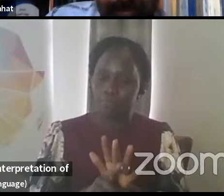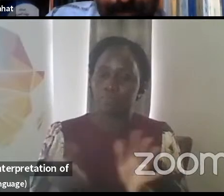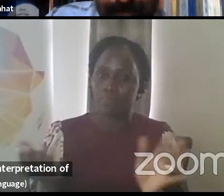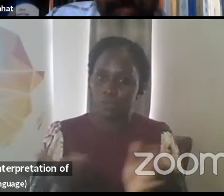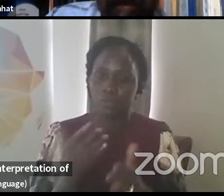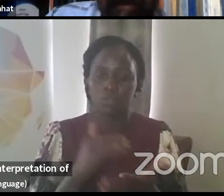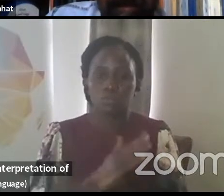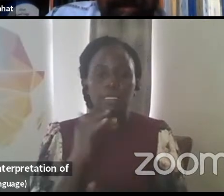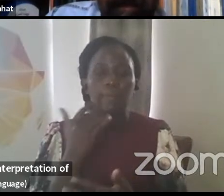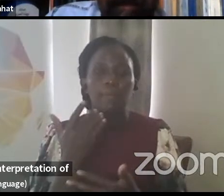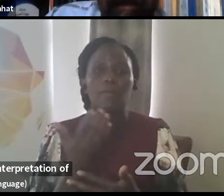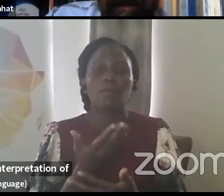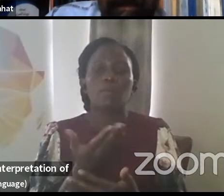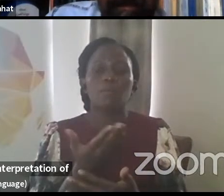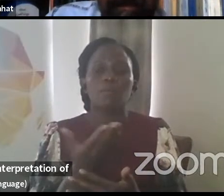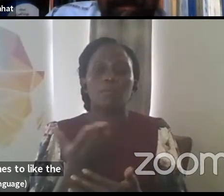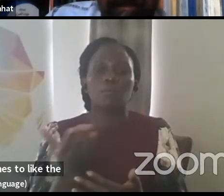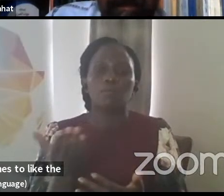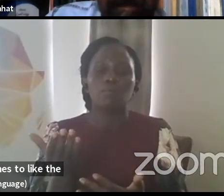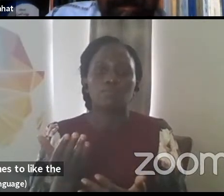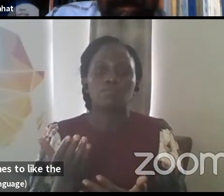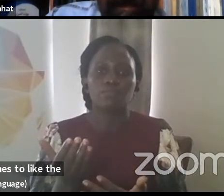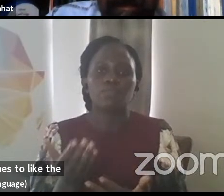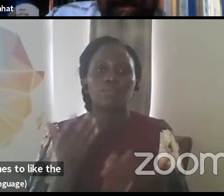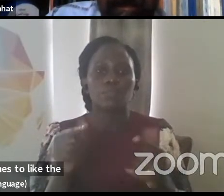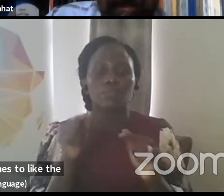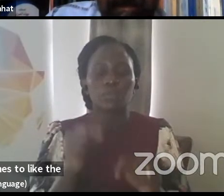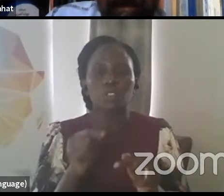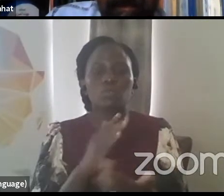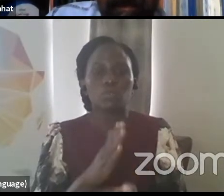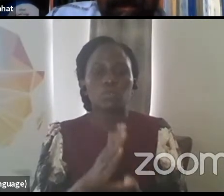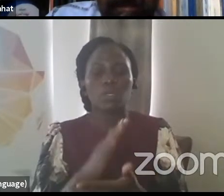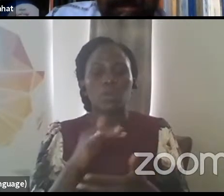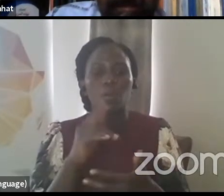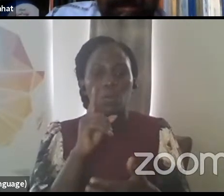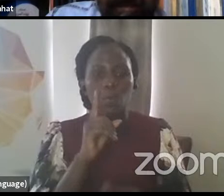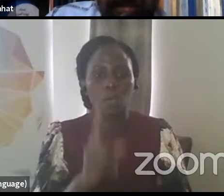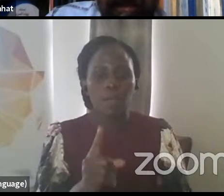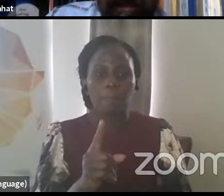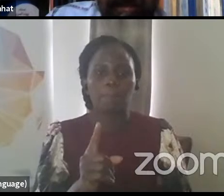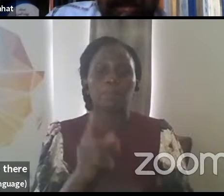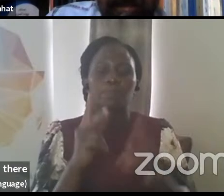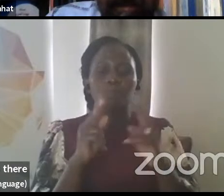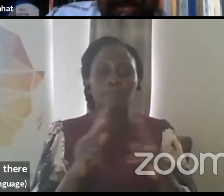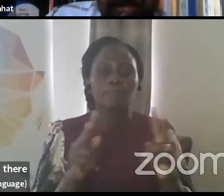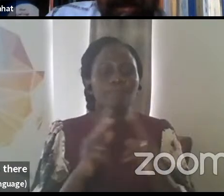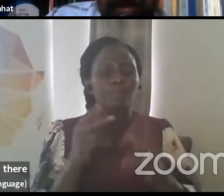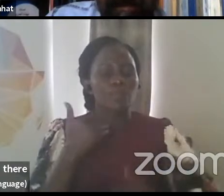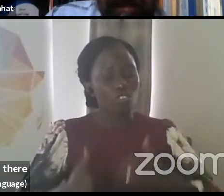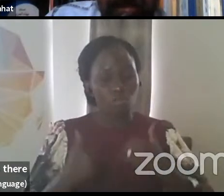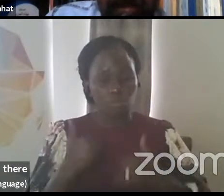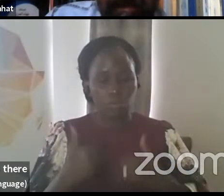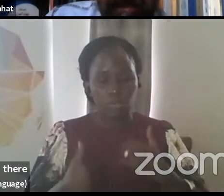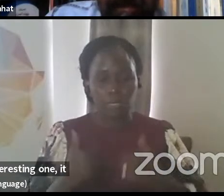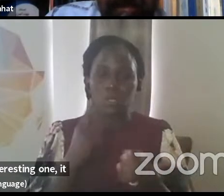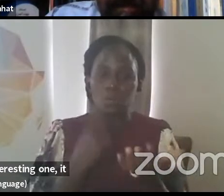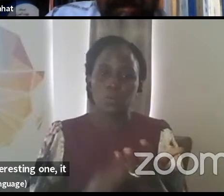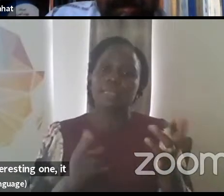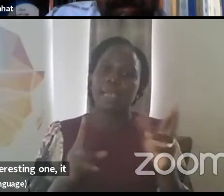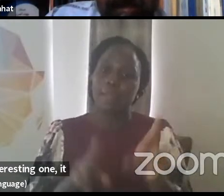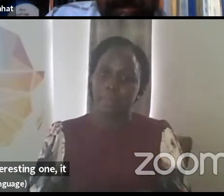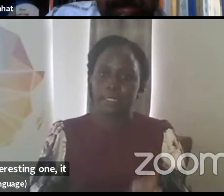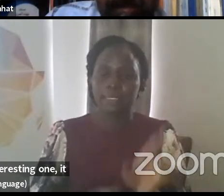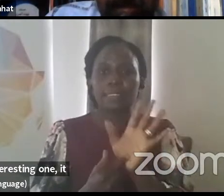courts. There is one example that was very actually interesting one. It happened in Tunisia in